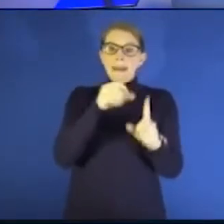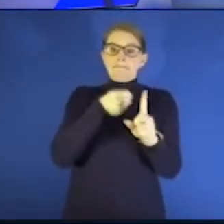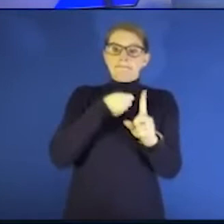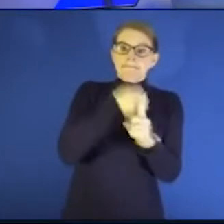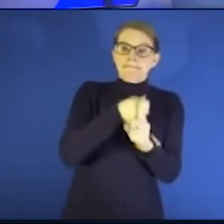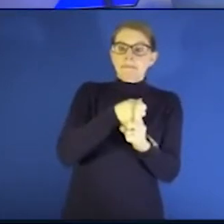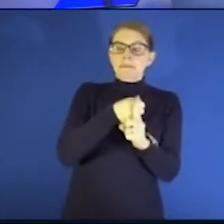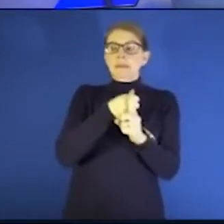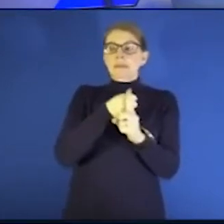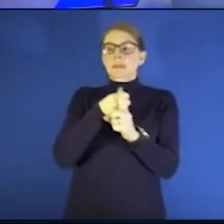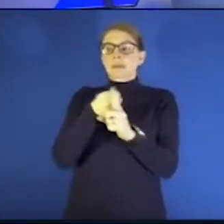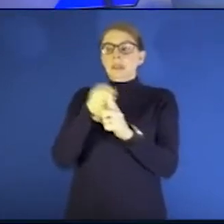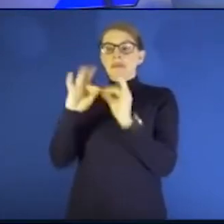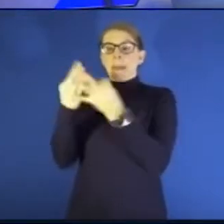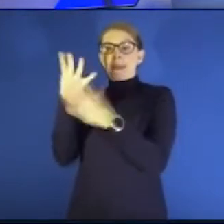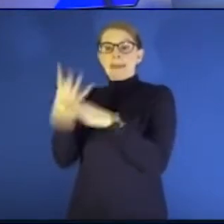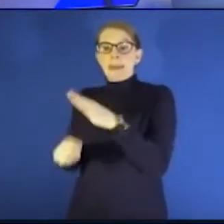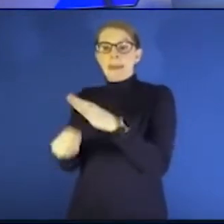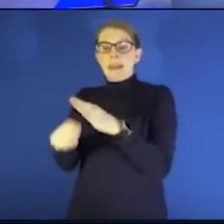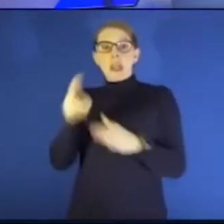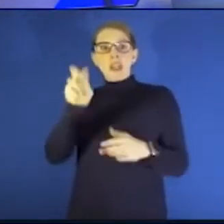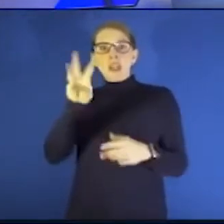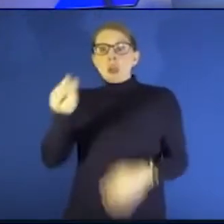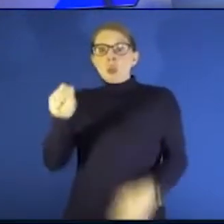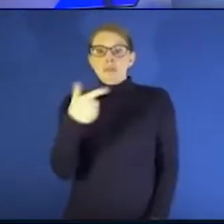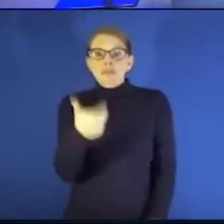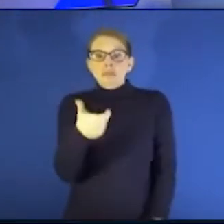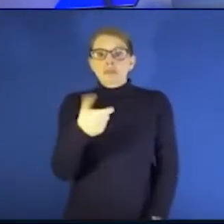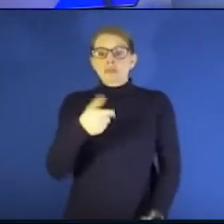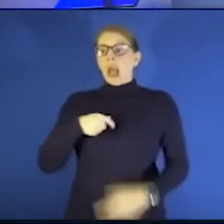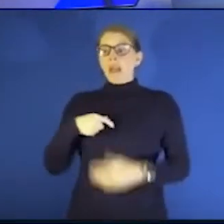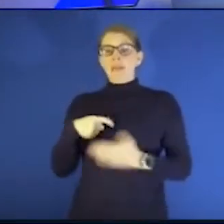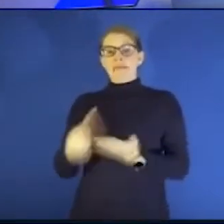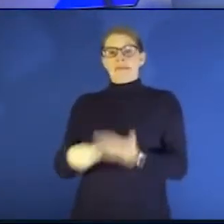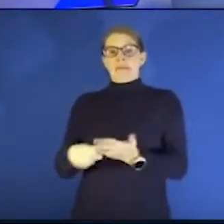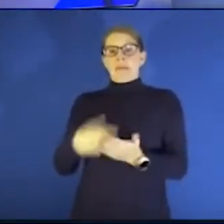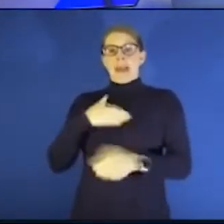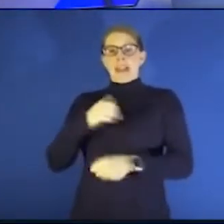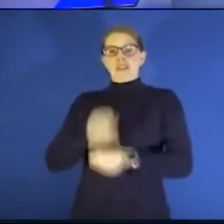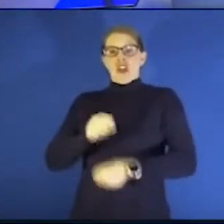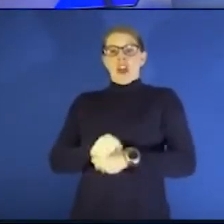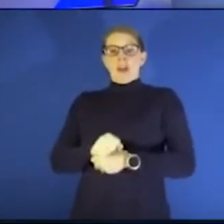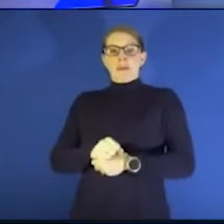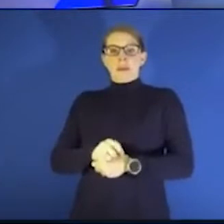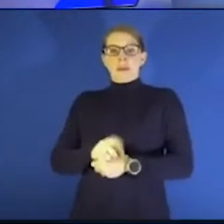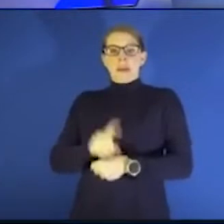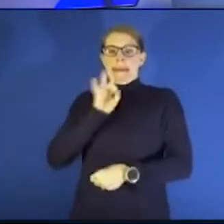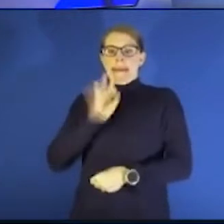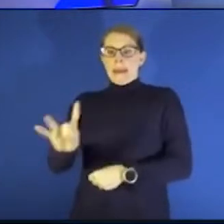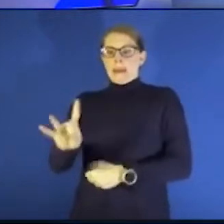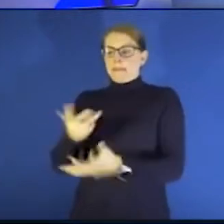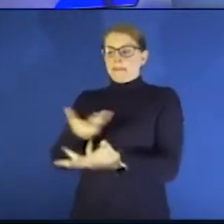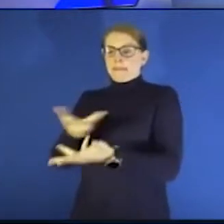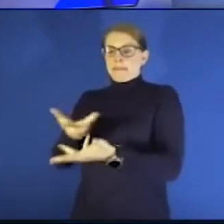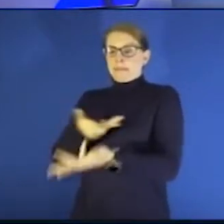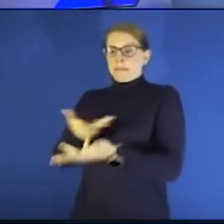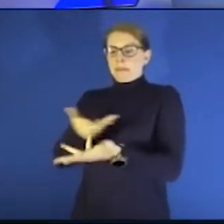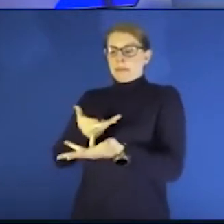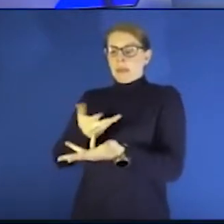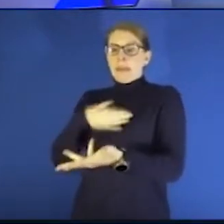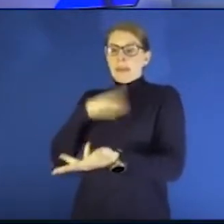on the news. I mean, I talk about it in my job. My 8-year-old's, I've never had to talk to her more about the idea of death and